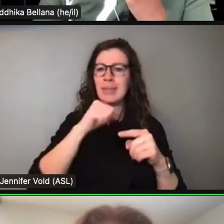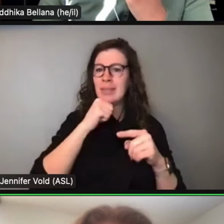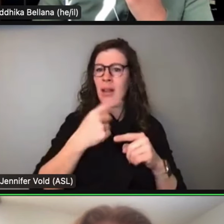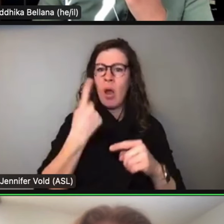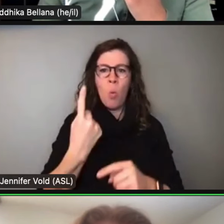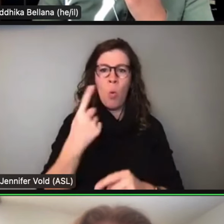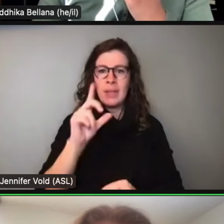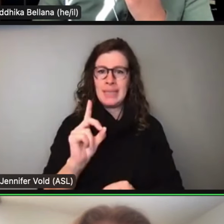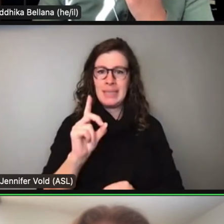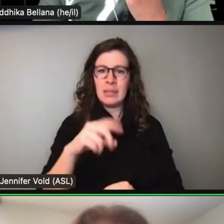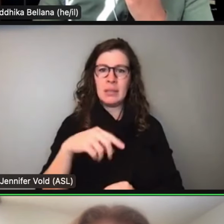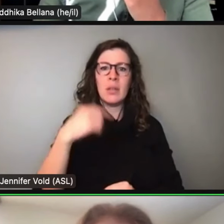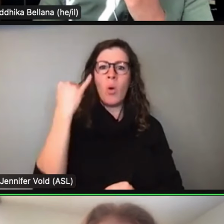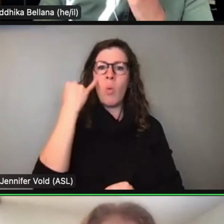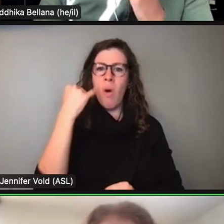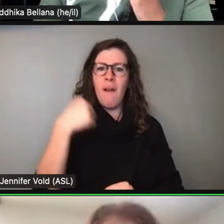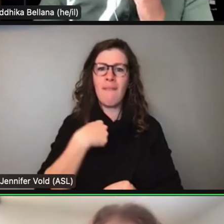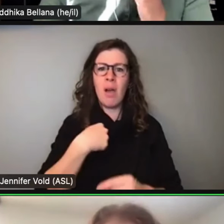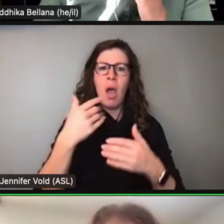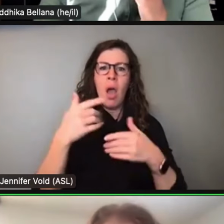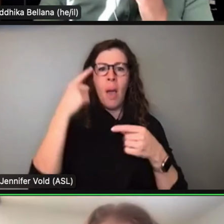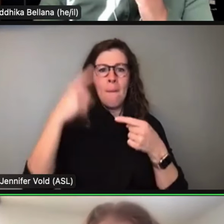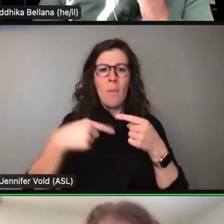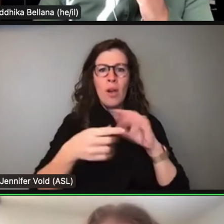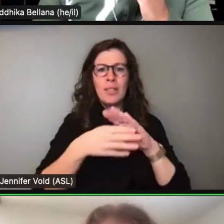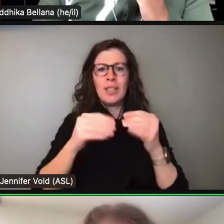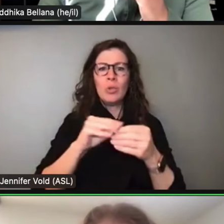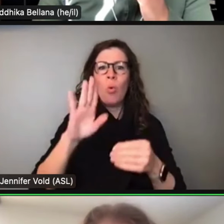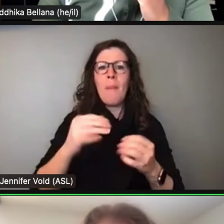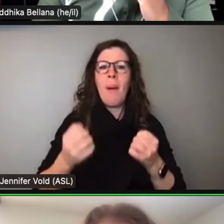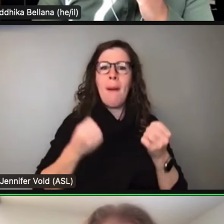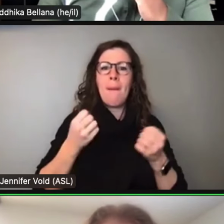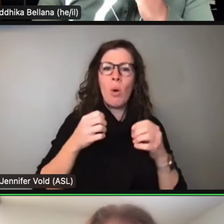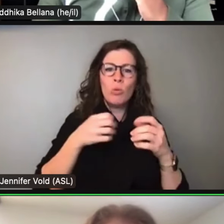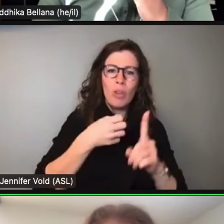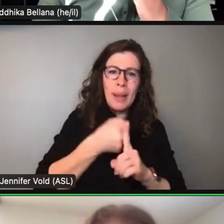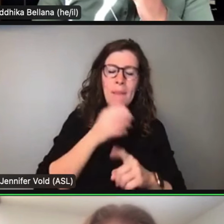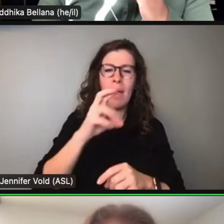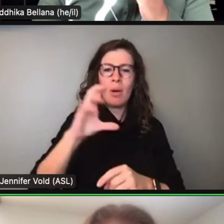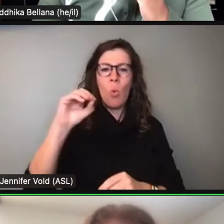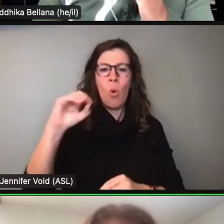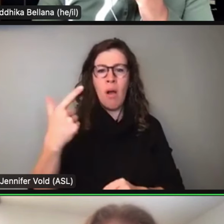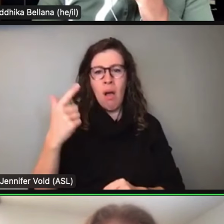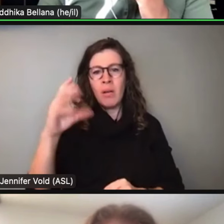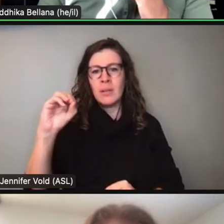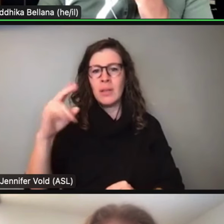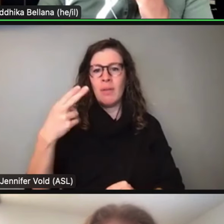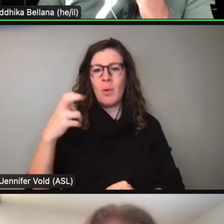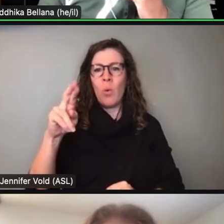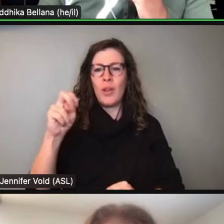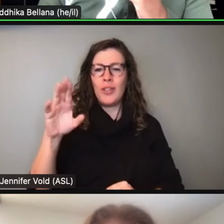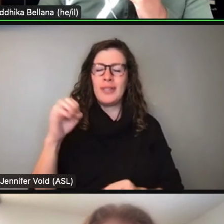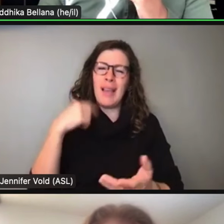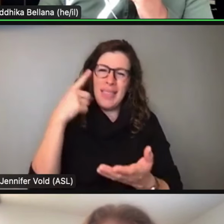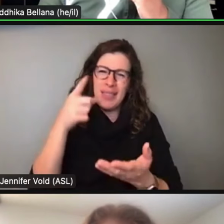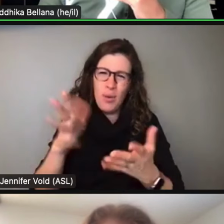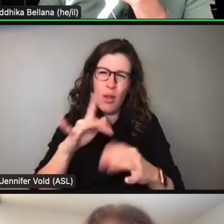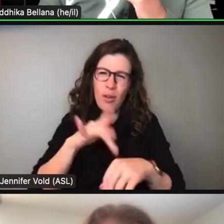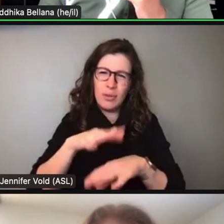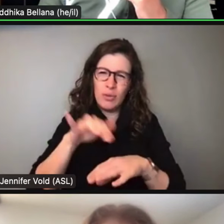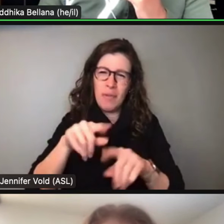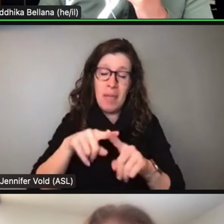by emotional impact or cognitive coherence? I think you kind of touched on that in your answer, but do you have anything more to add? Yeah,